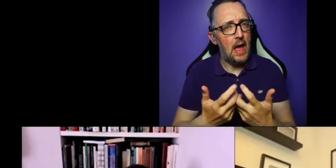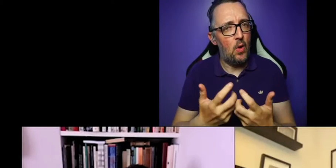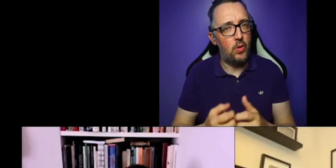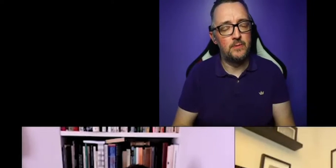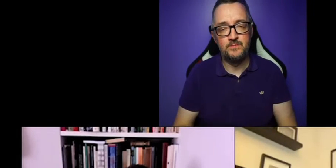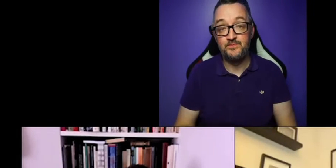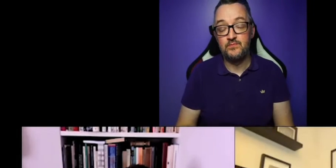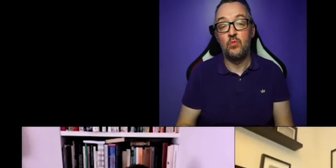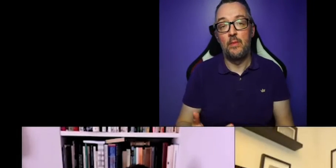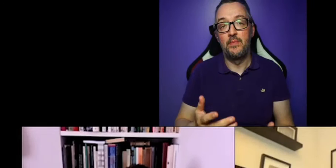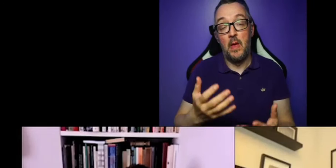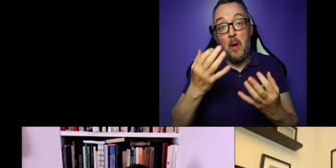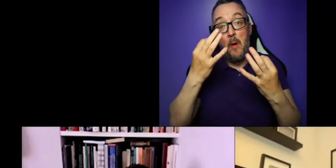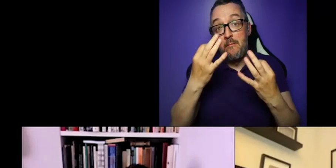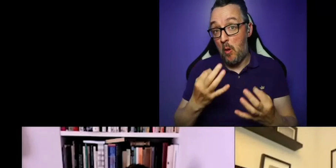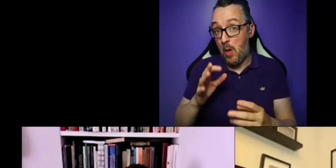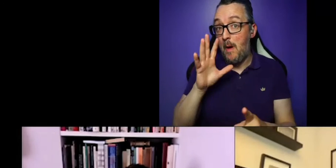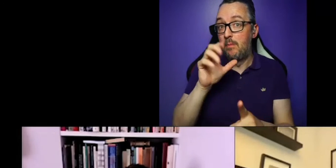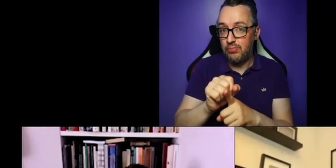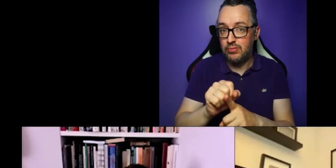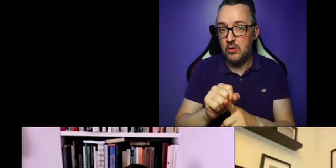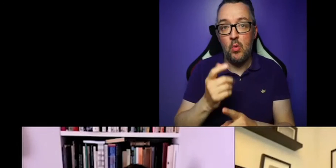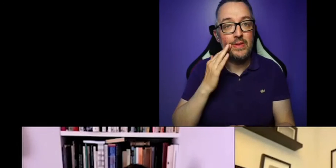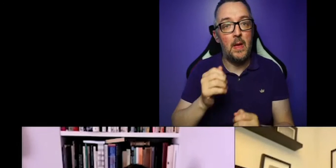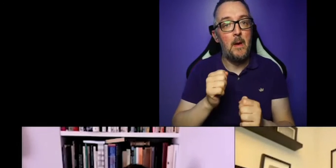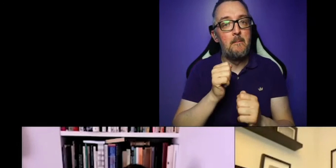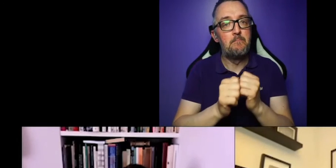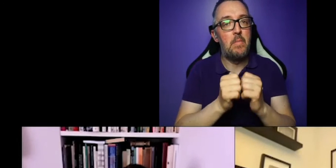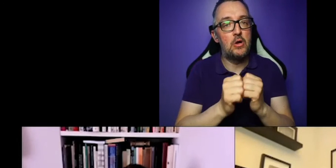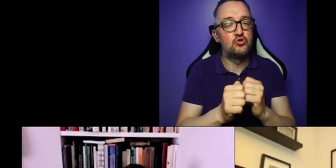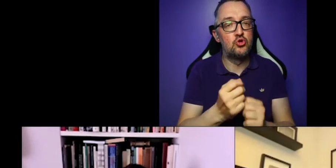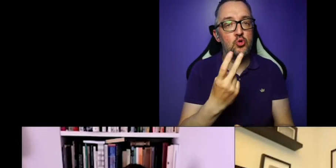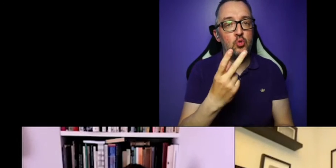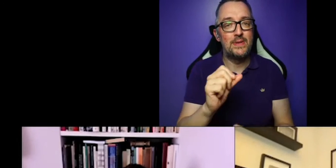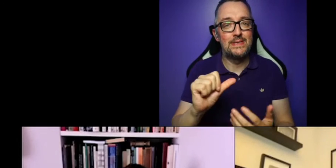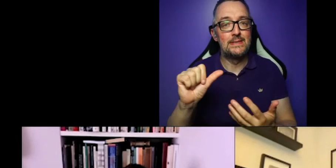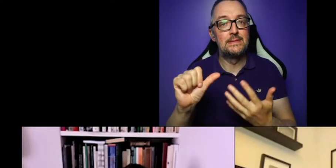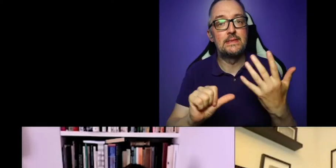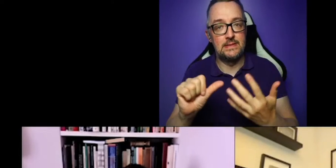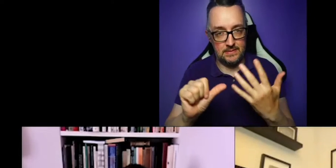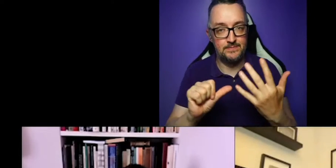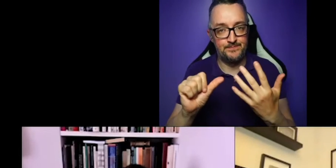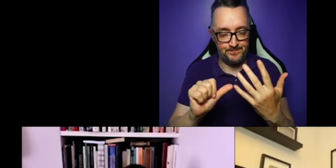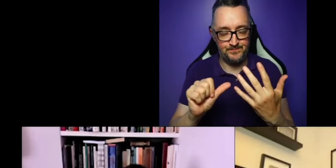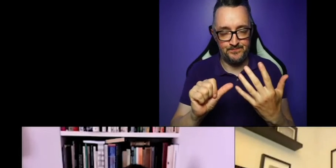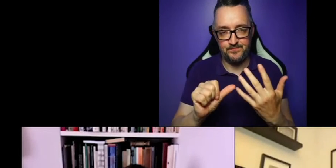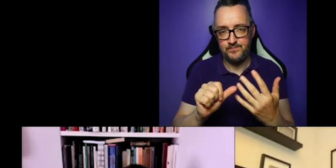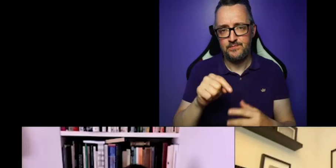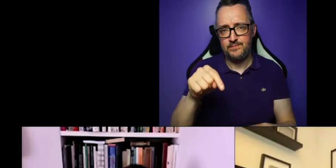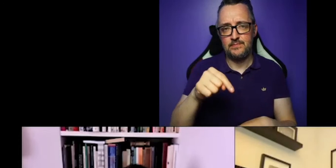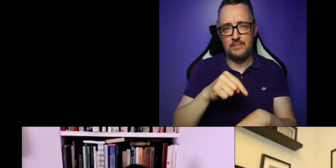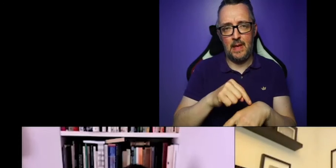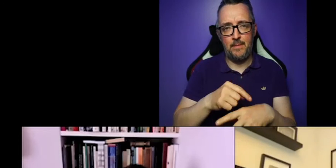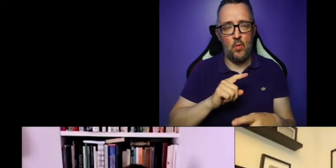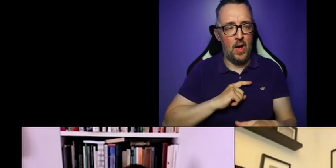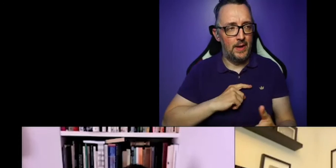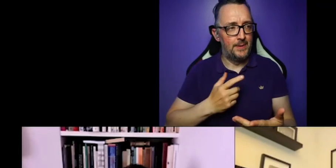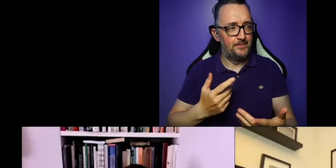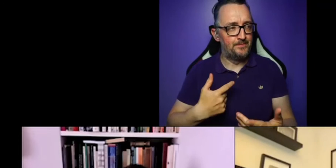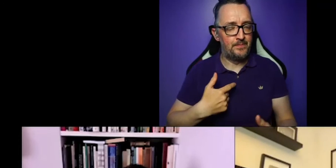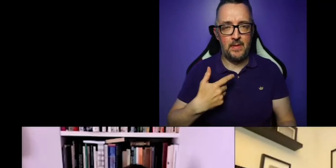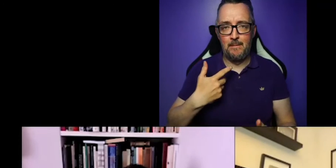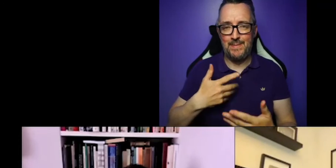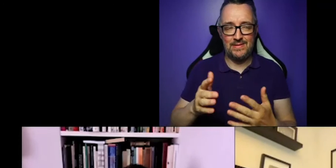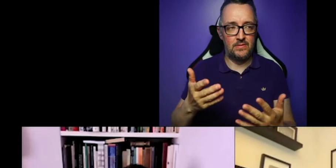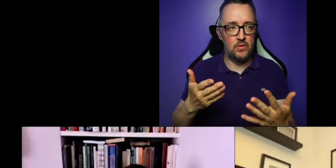Okay, so my formal diagnosis came in March of 2016. And it followed a